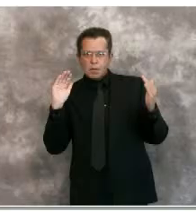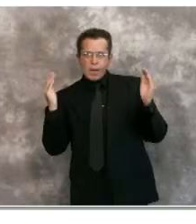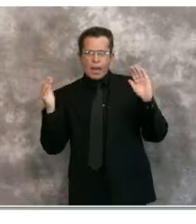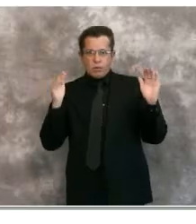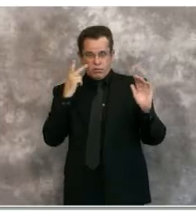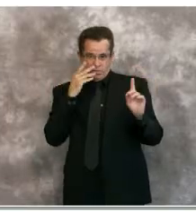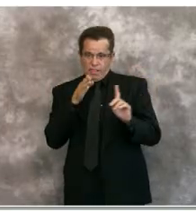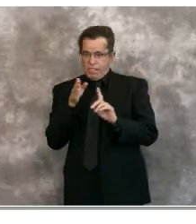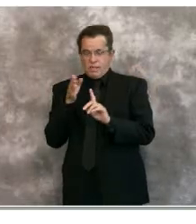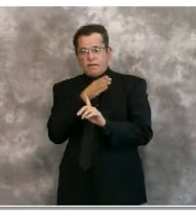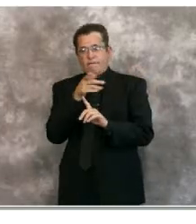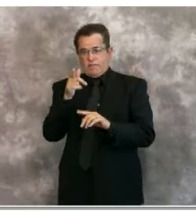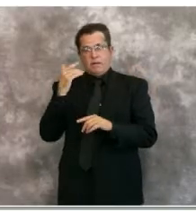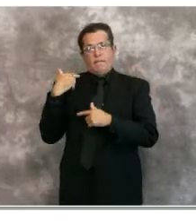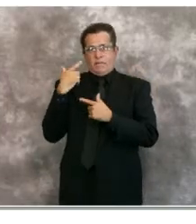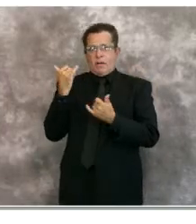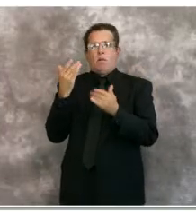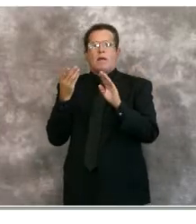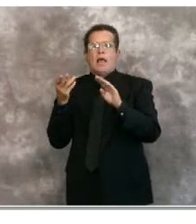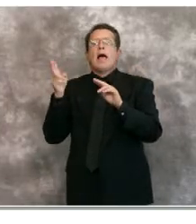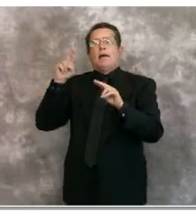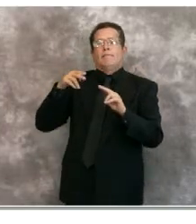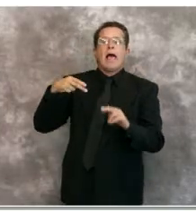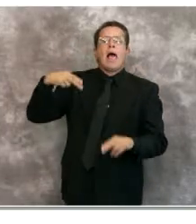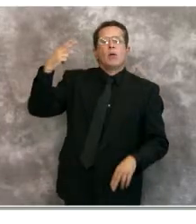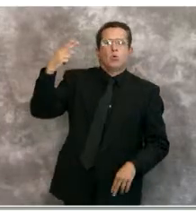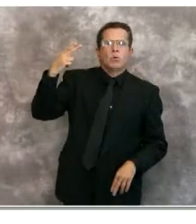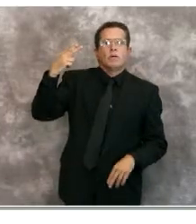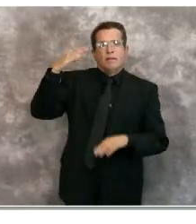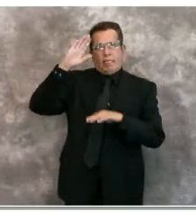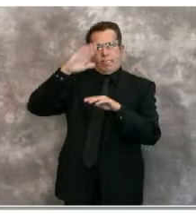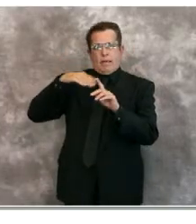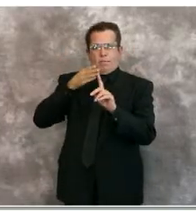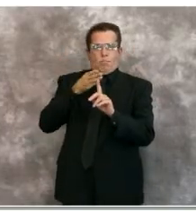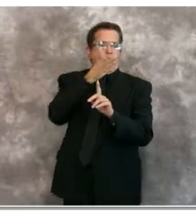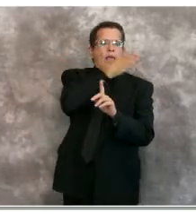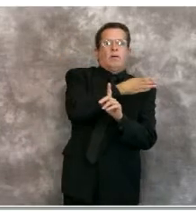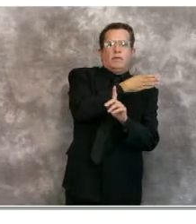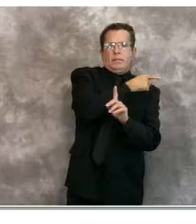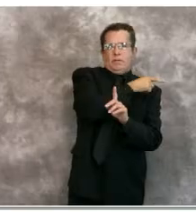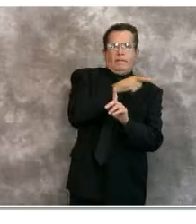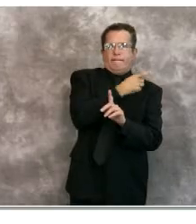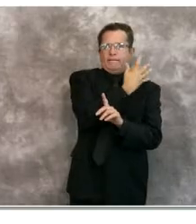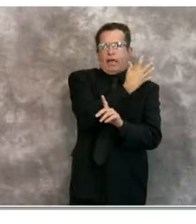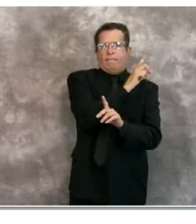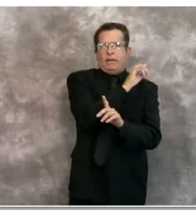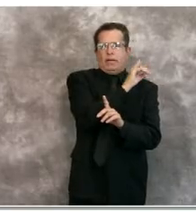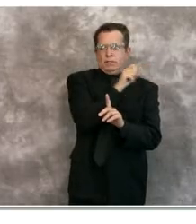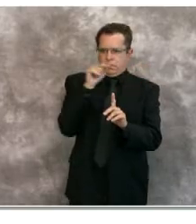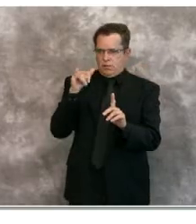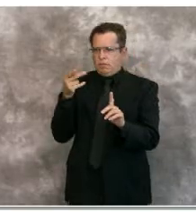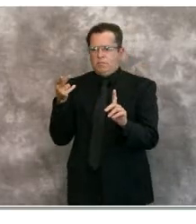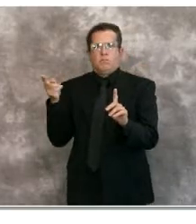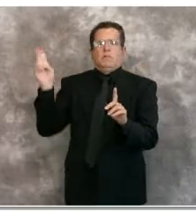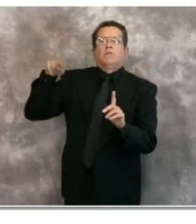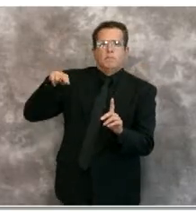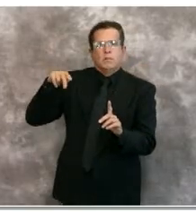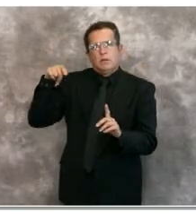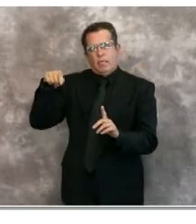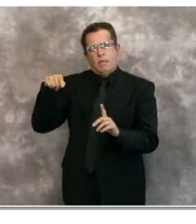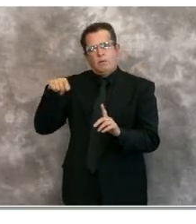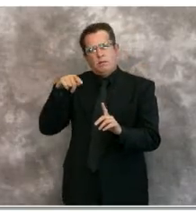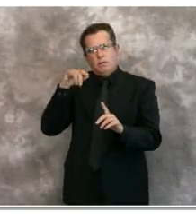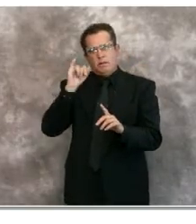5 days, those numbers are much higher collectively than the prior 5 days, which is from